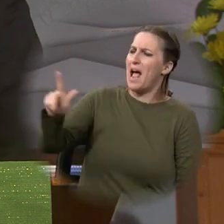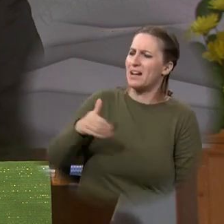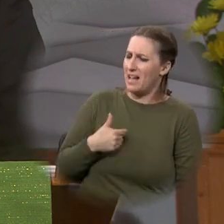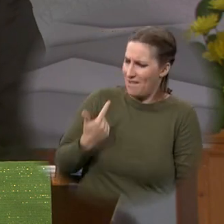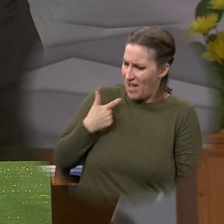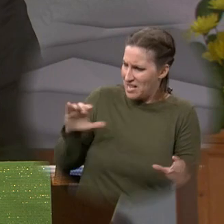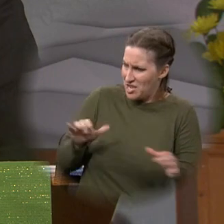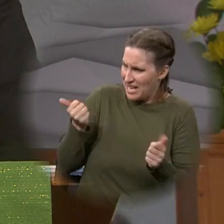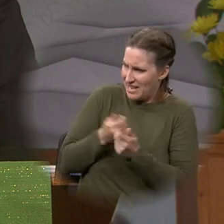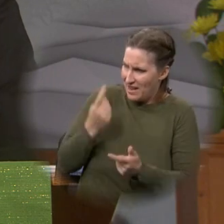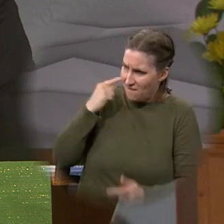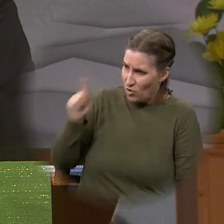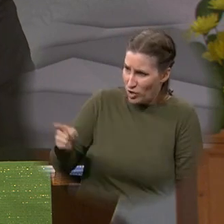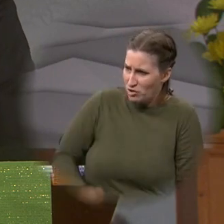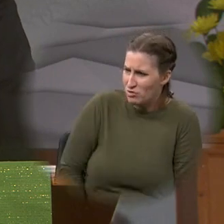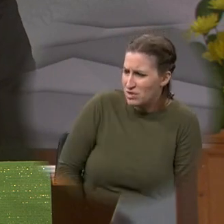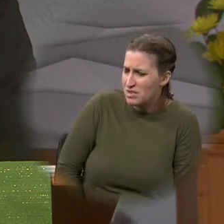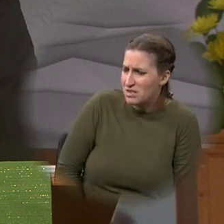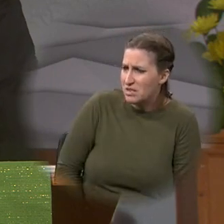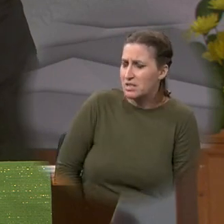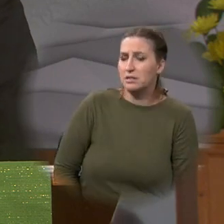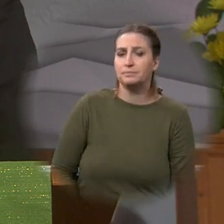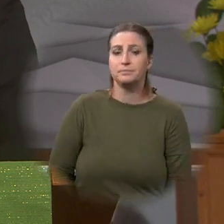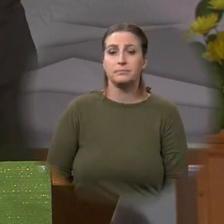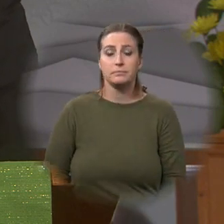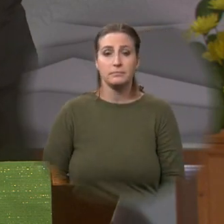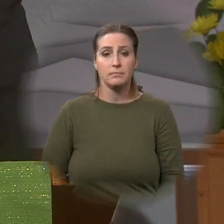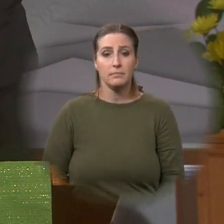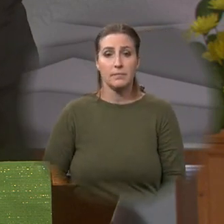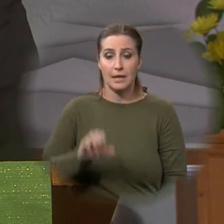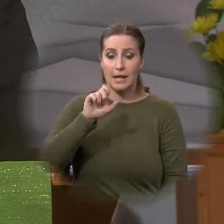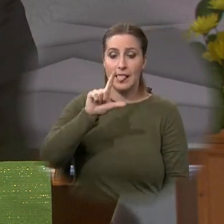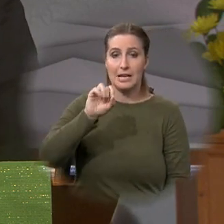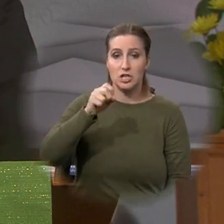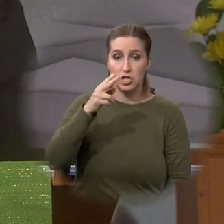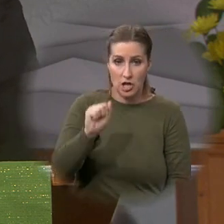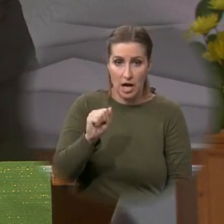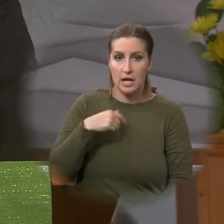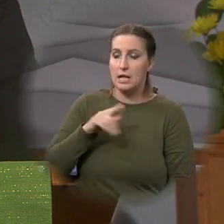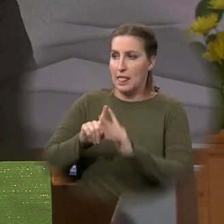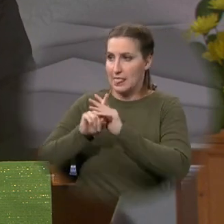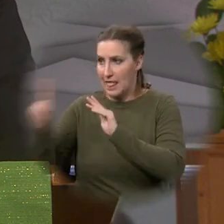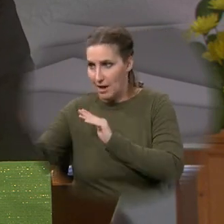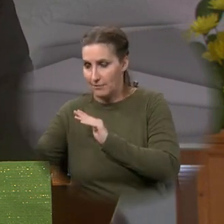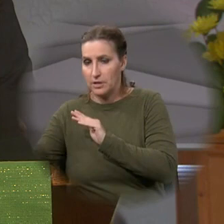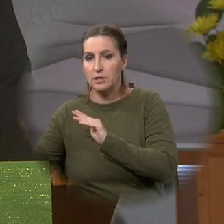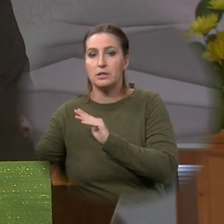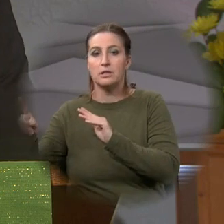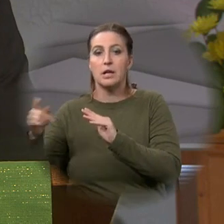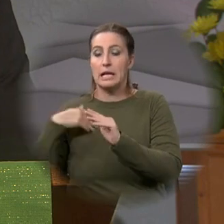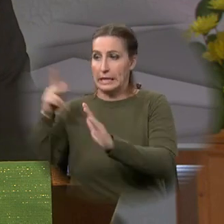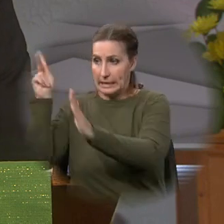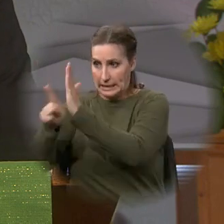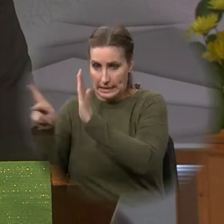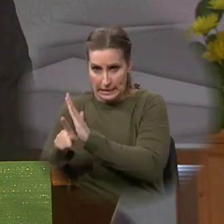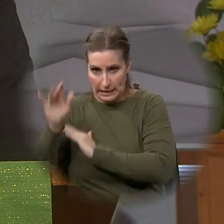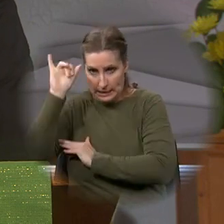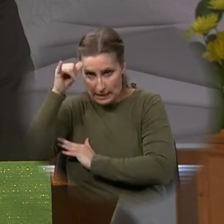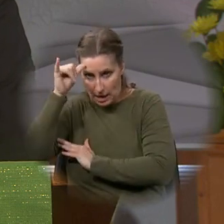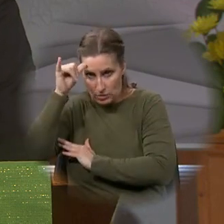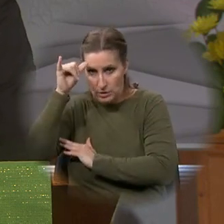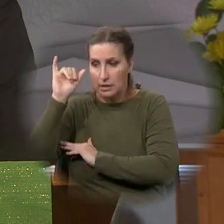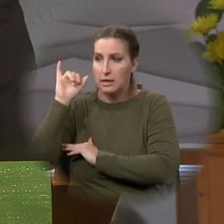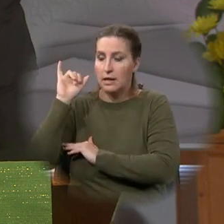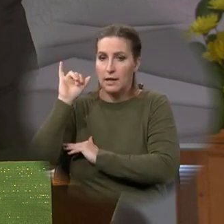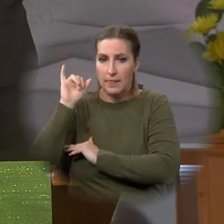Have I done anything to you? Elisha left him, and taking the yoke of oxen, slaughtered them. He used